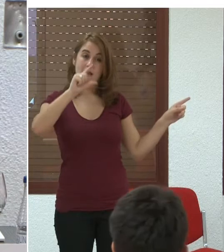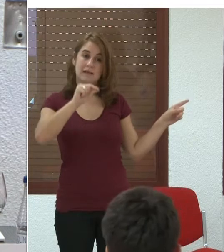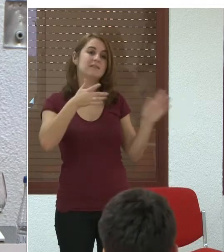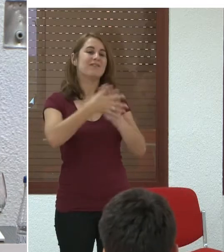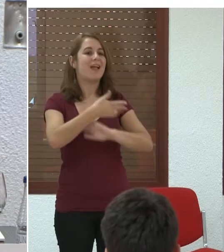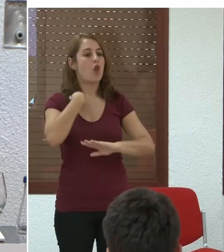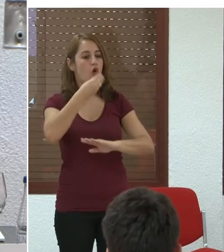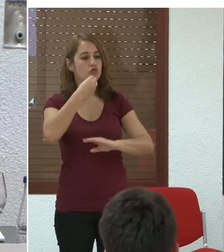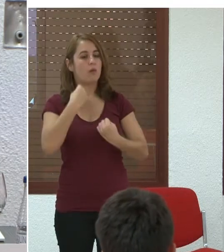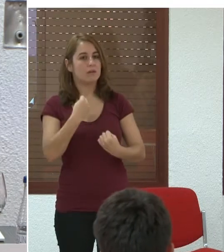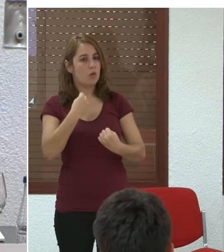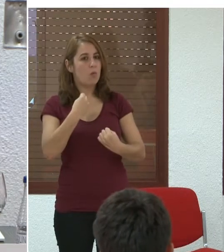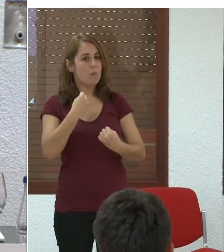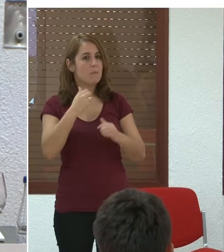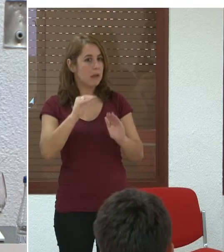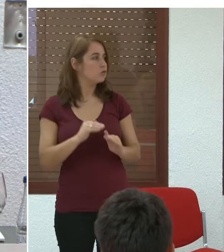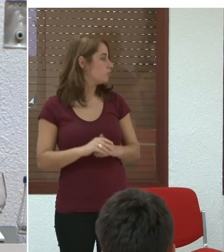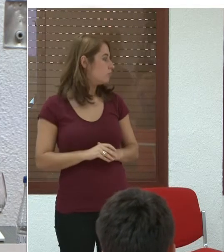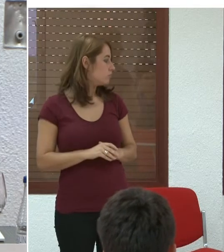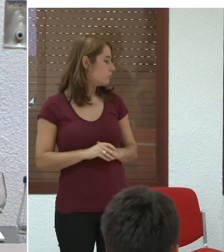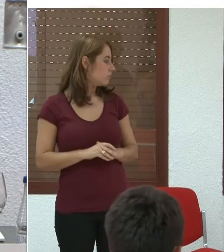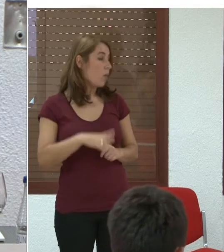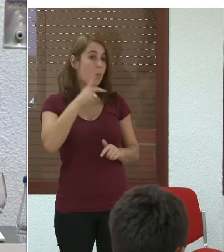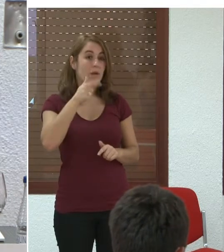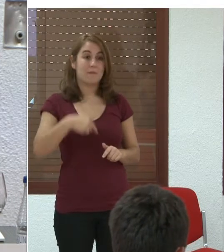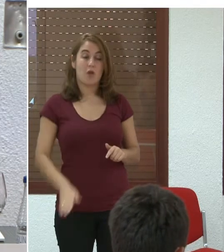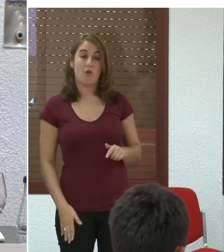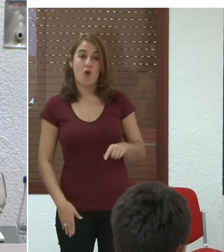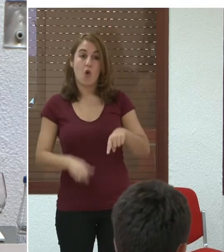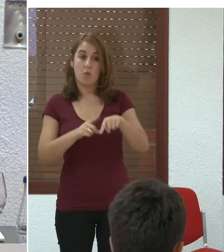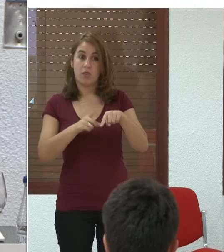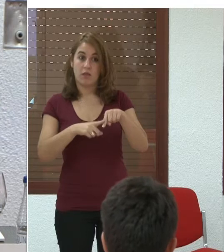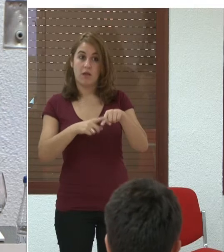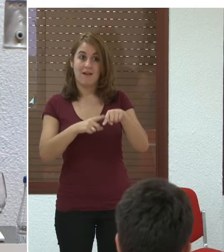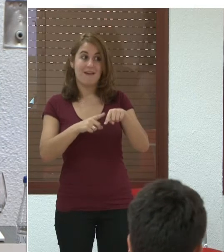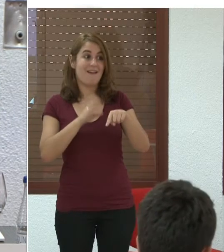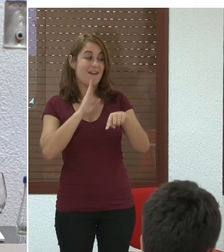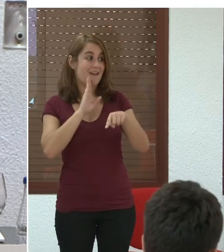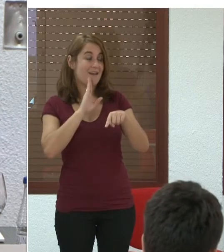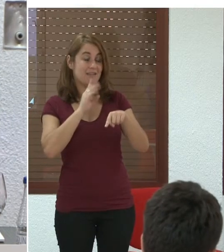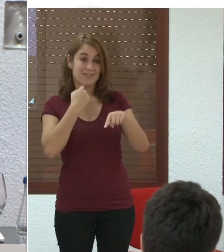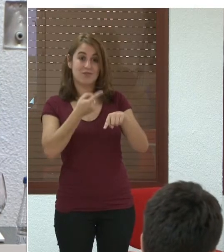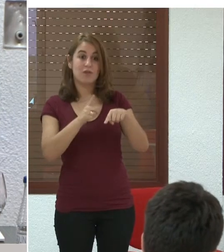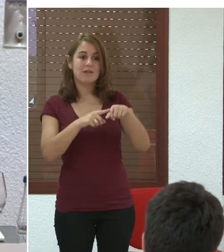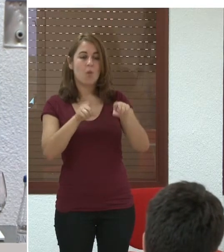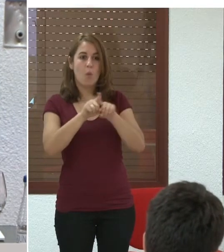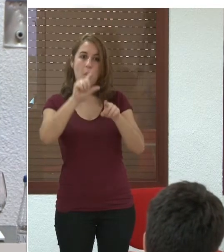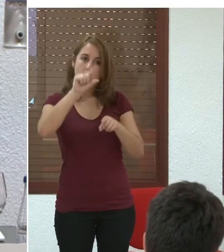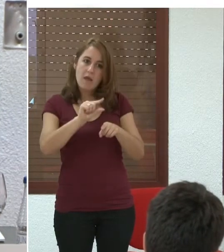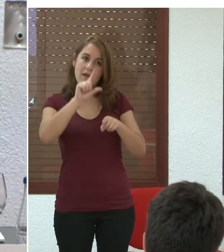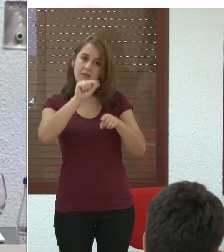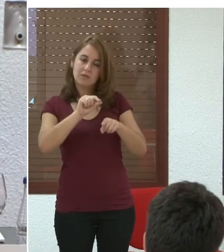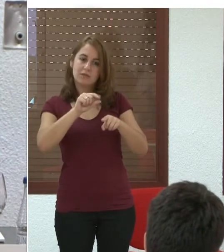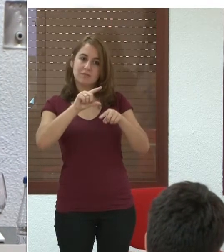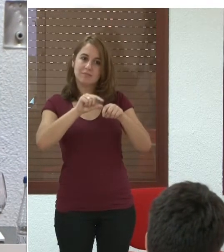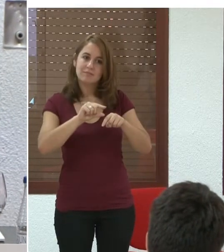And since we incorporate these springs, we are capable of reducing the energy control, because the impact on the knee, it works as